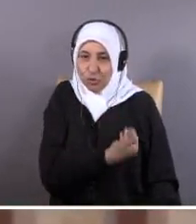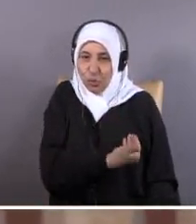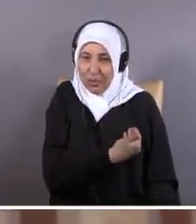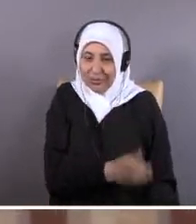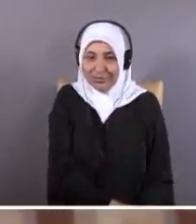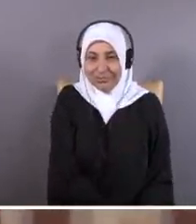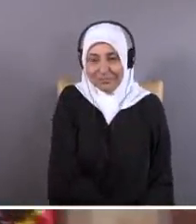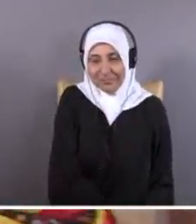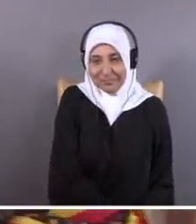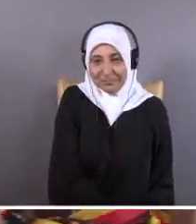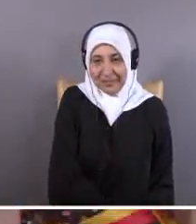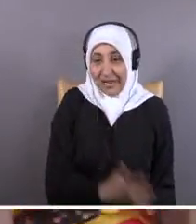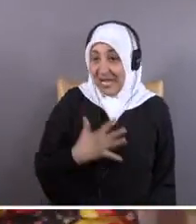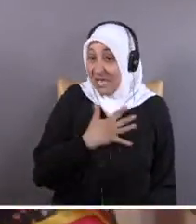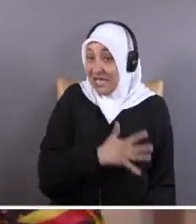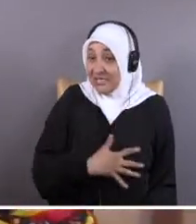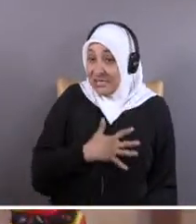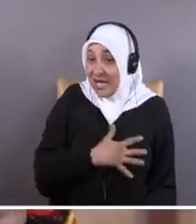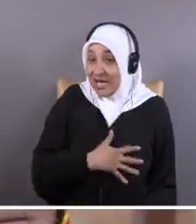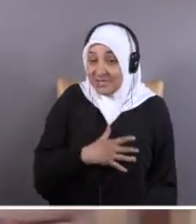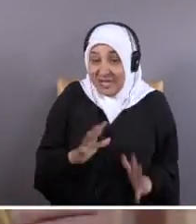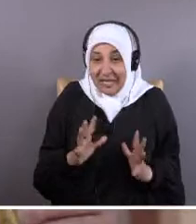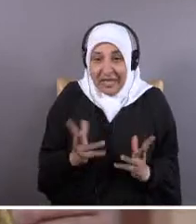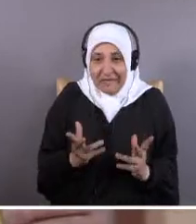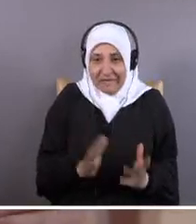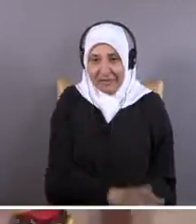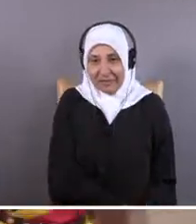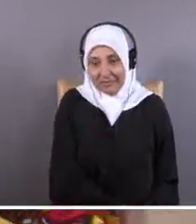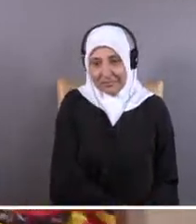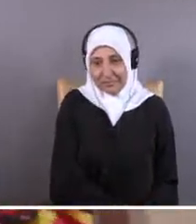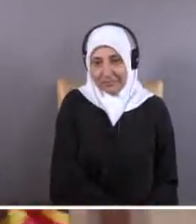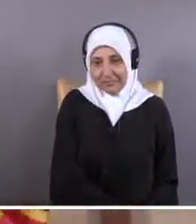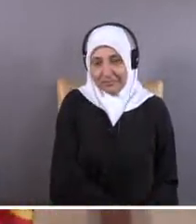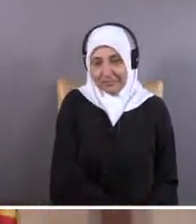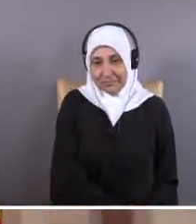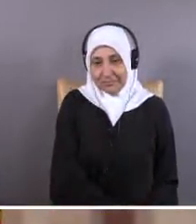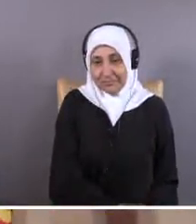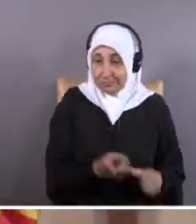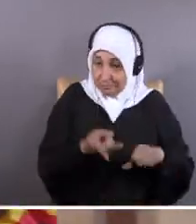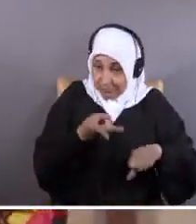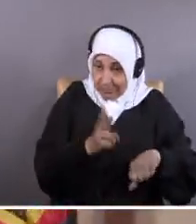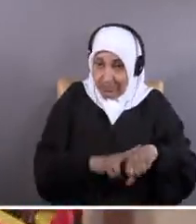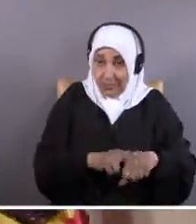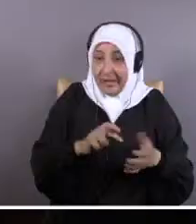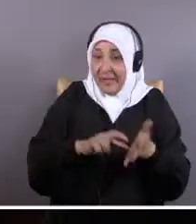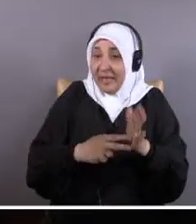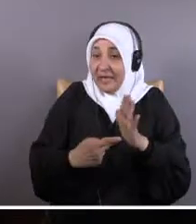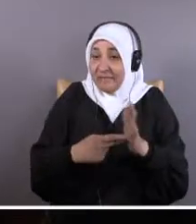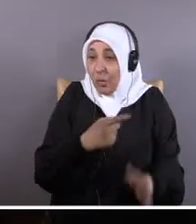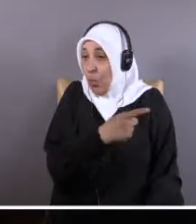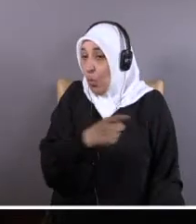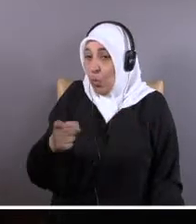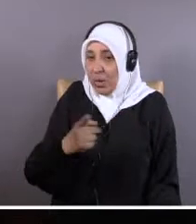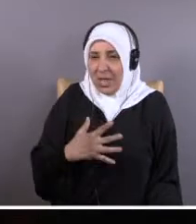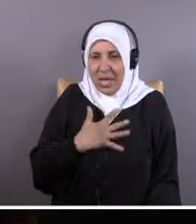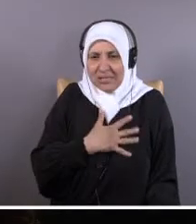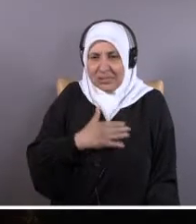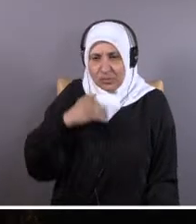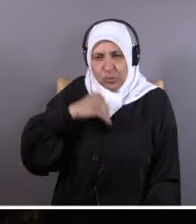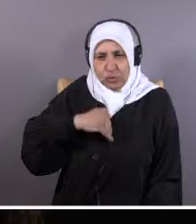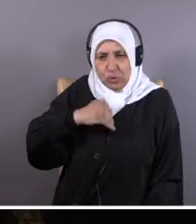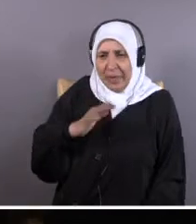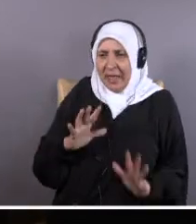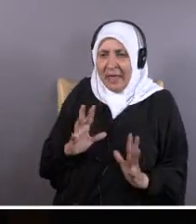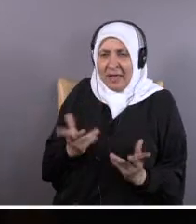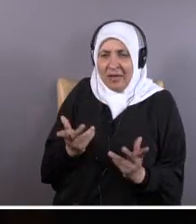What we feel and how we feel when we see the sacred of sacreds, the